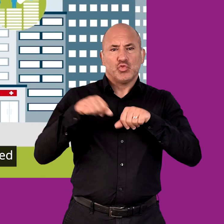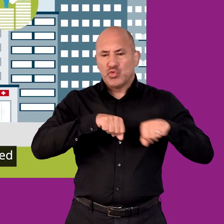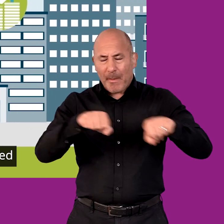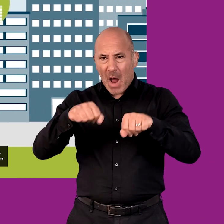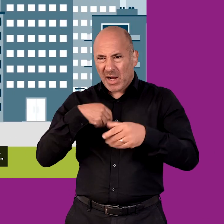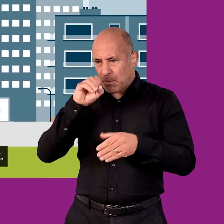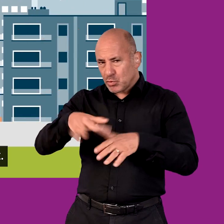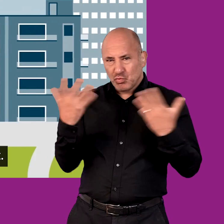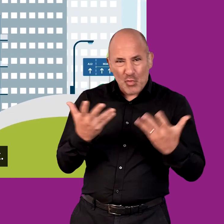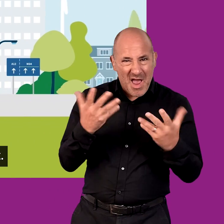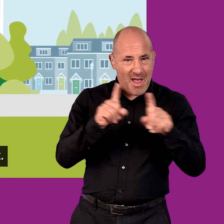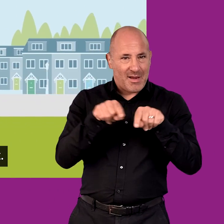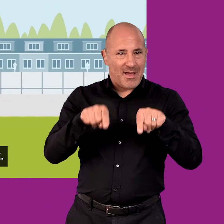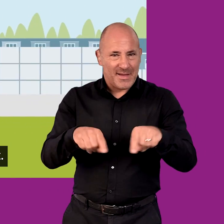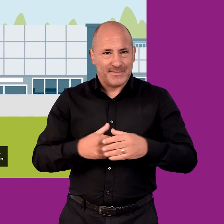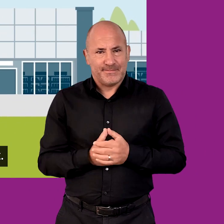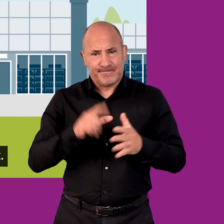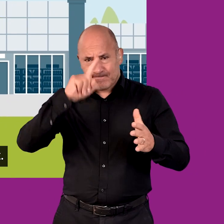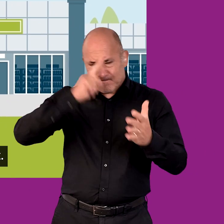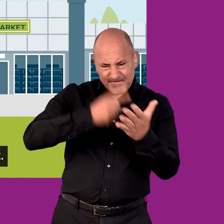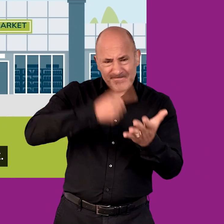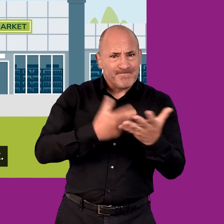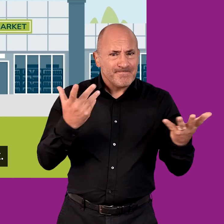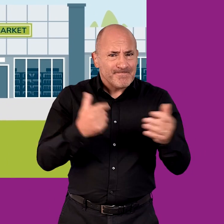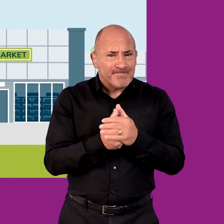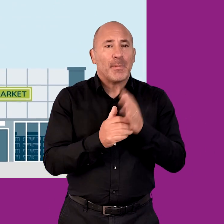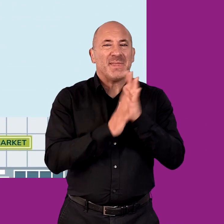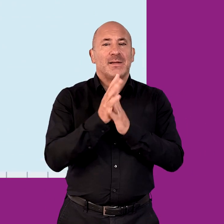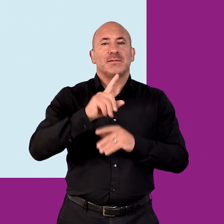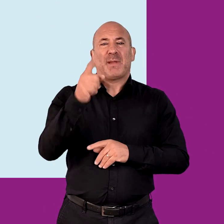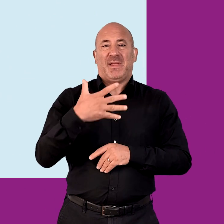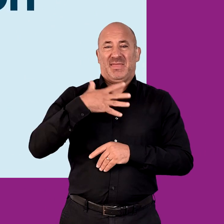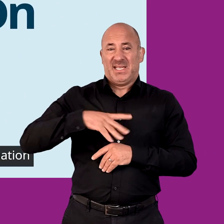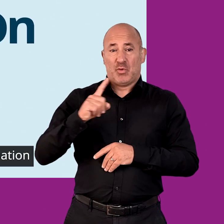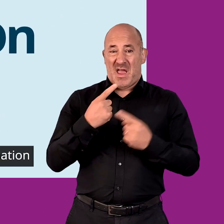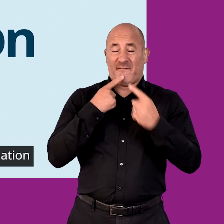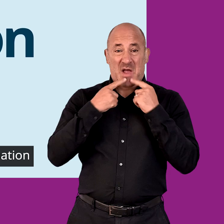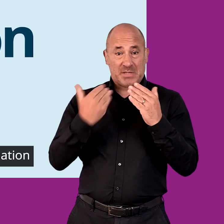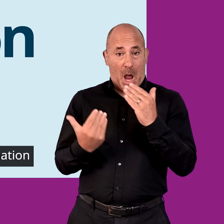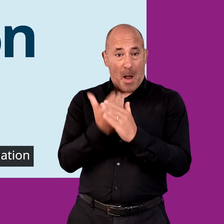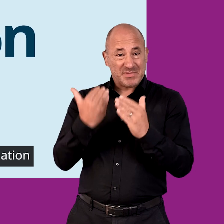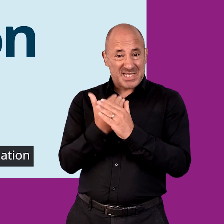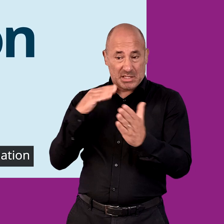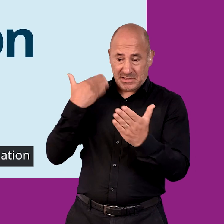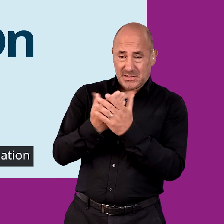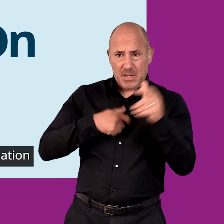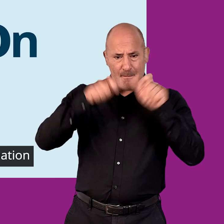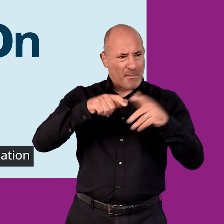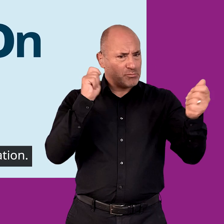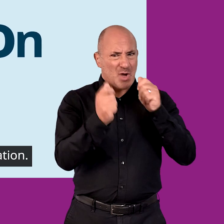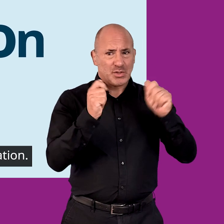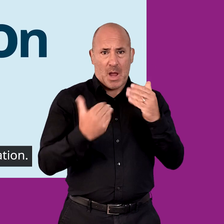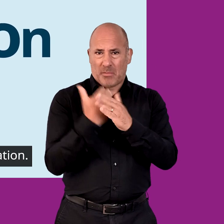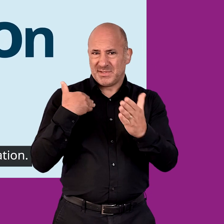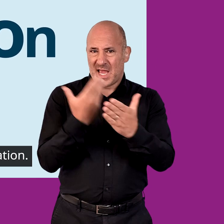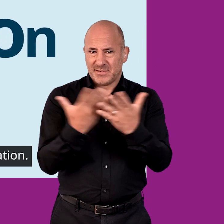need, or where to put a new supermarket. To make these decisions, people need the most up-to-date information